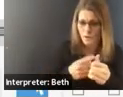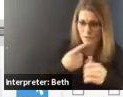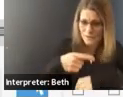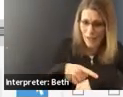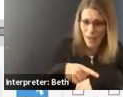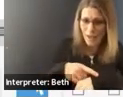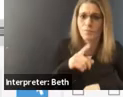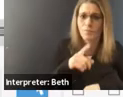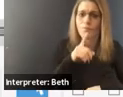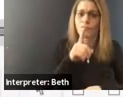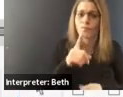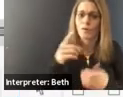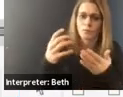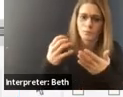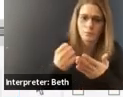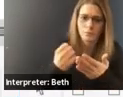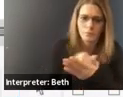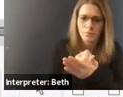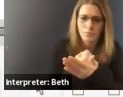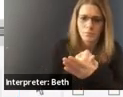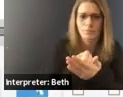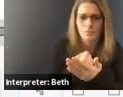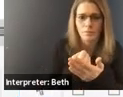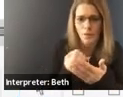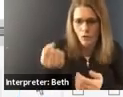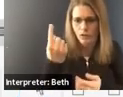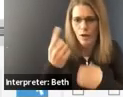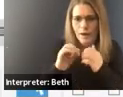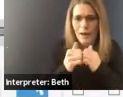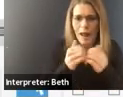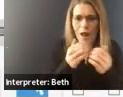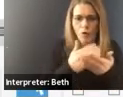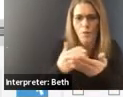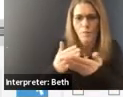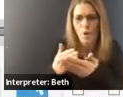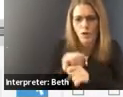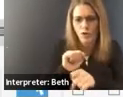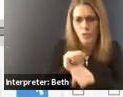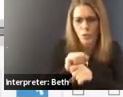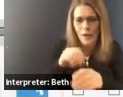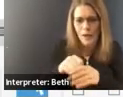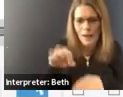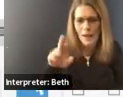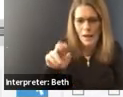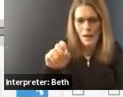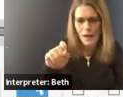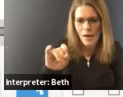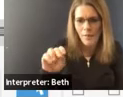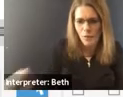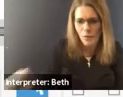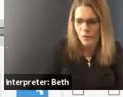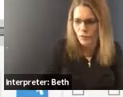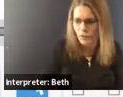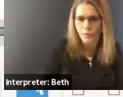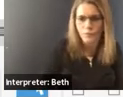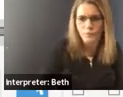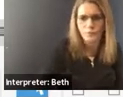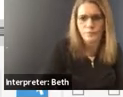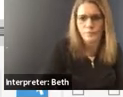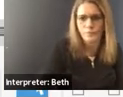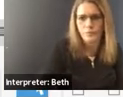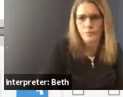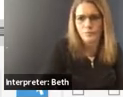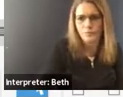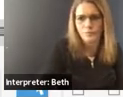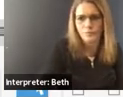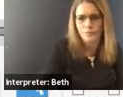capitalizing on how components work in Fusion, right? And I'm going to talk about concepting here, and